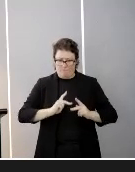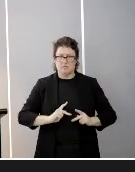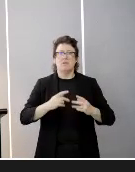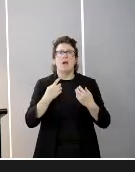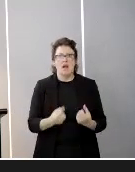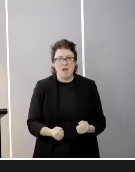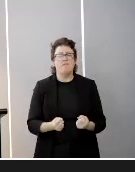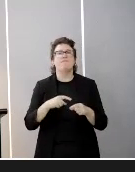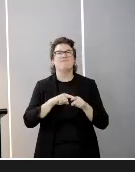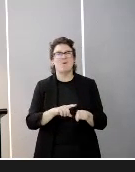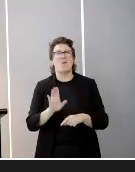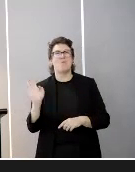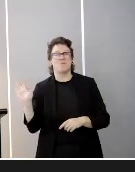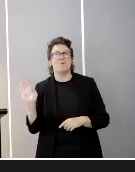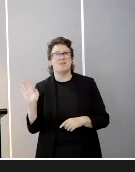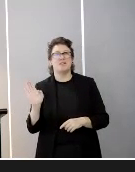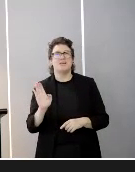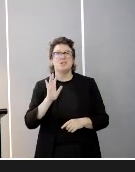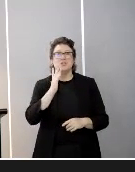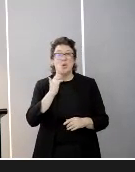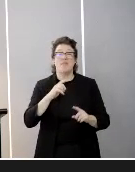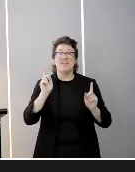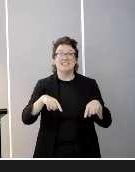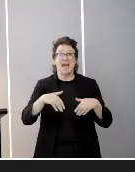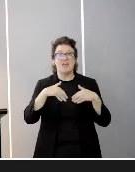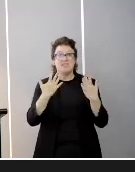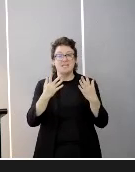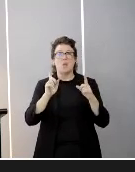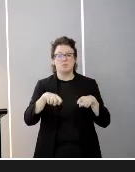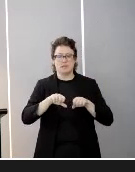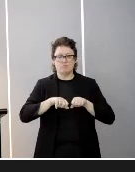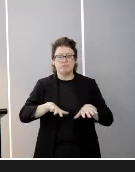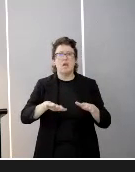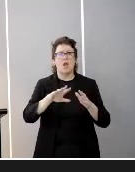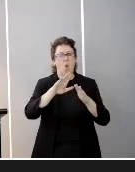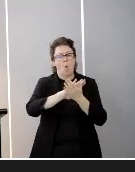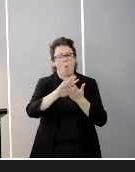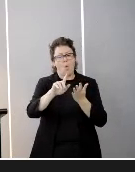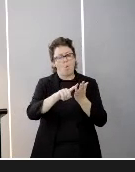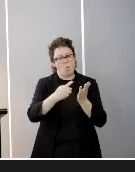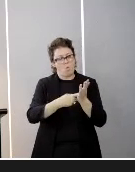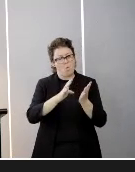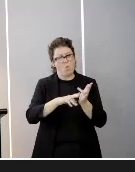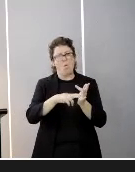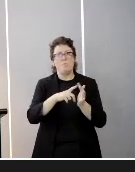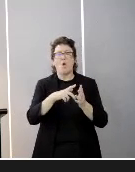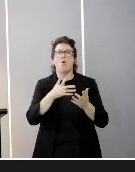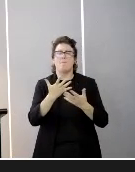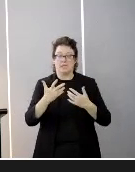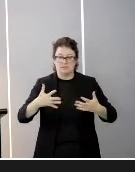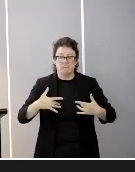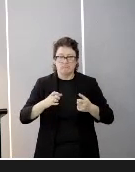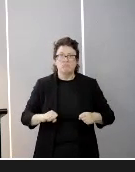So in this figure, at the start of the day, we start to secrete certain hormones that kind of promote being active,